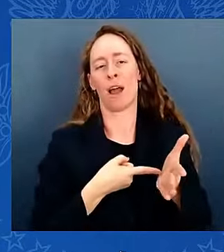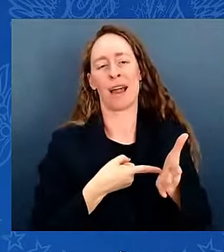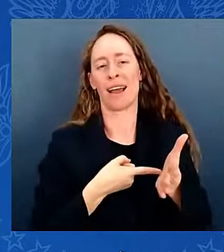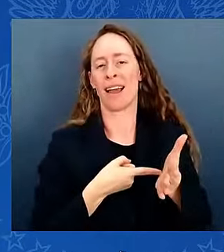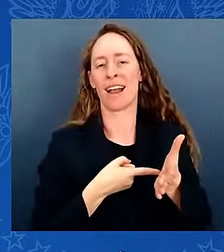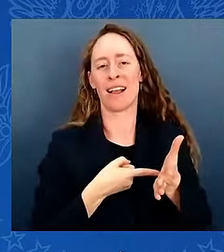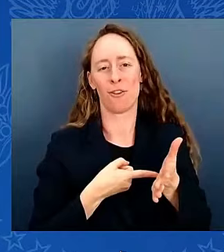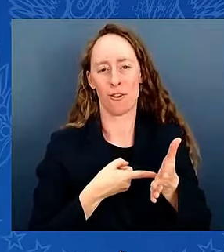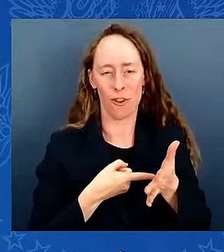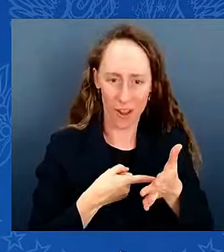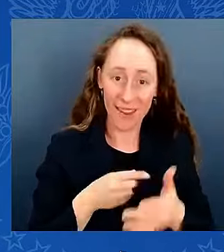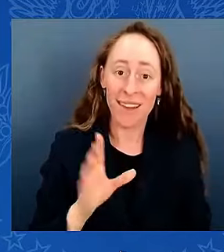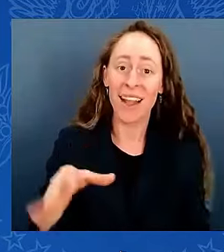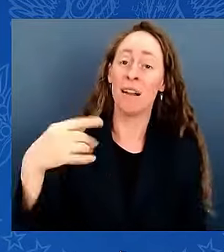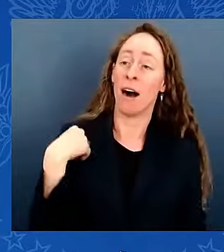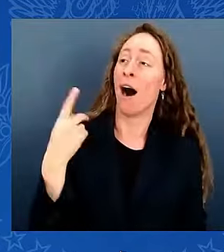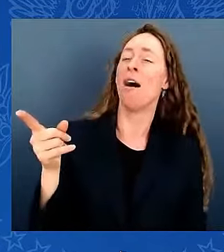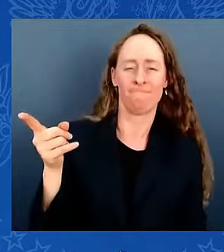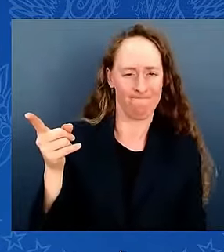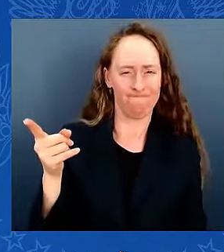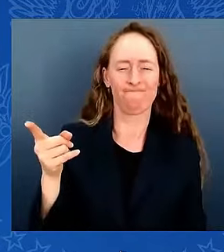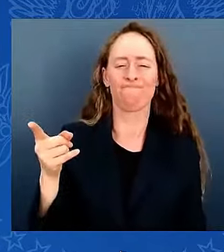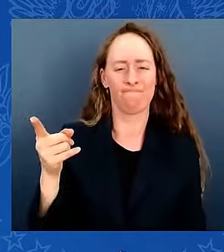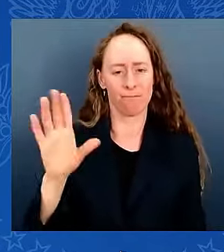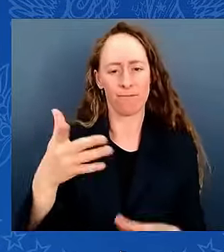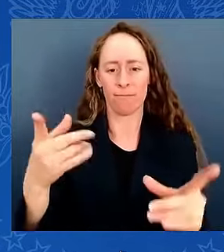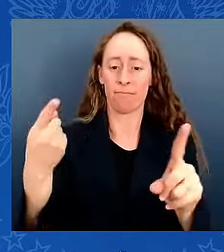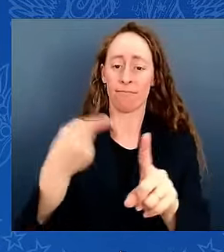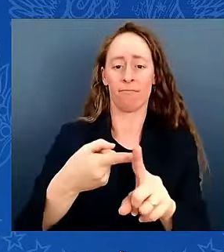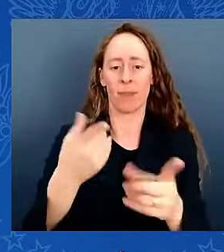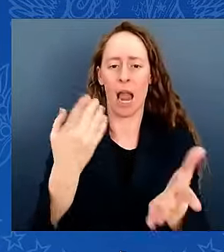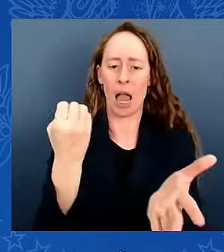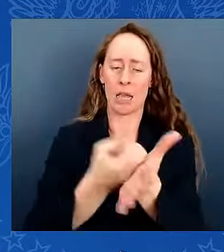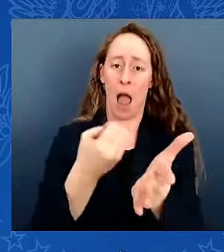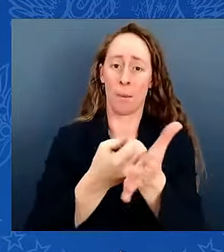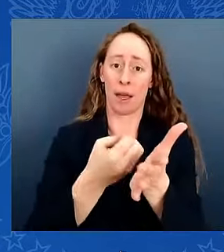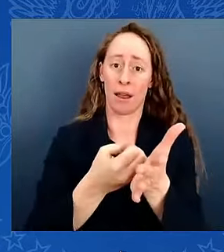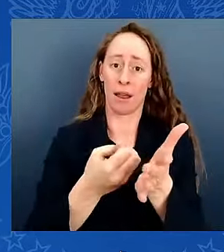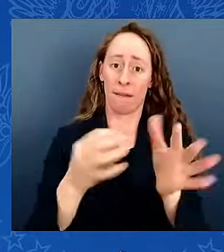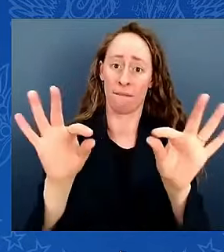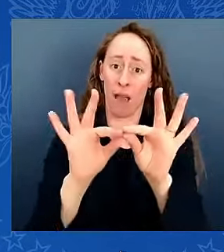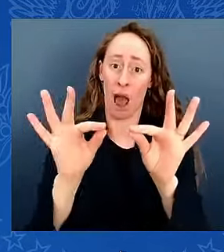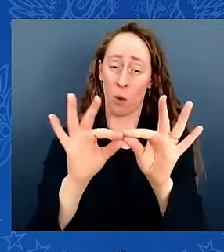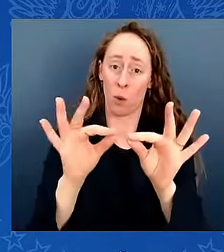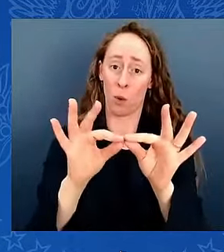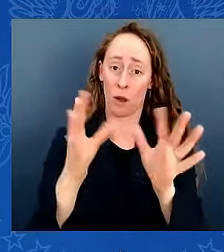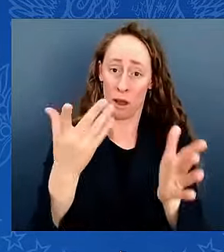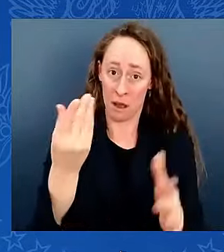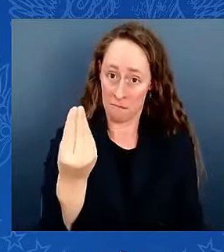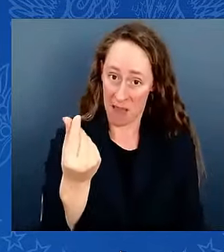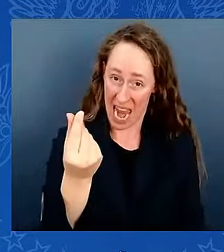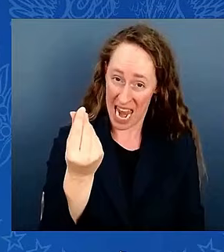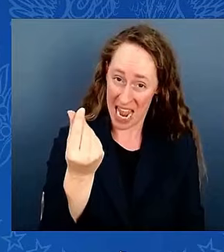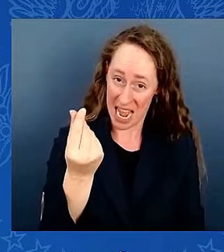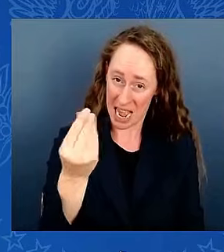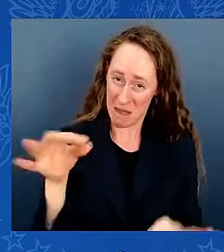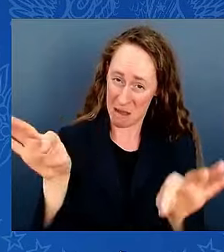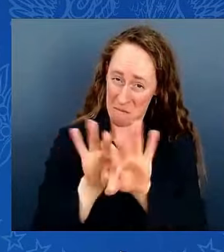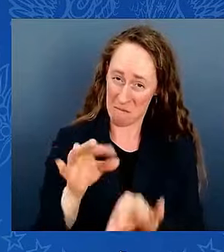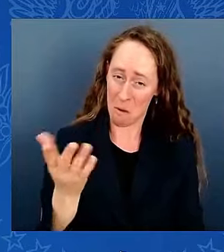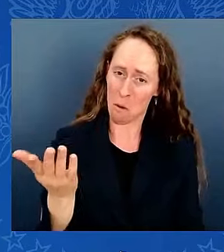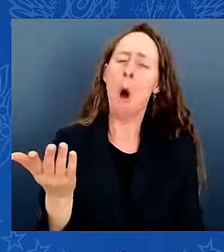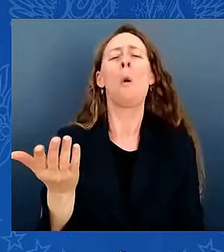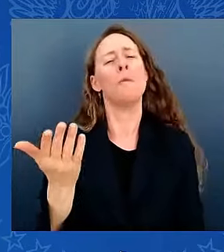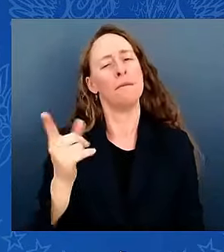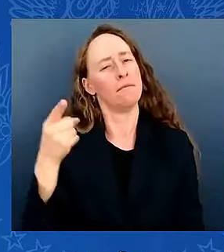than economic value of something. He sees the inherent dignity and value of people all around our country